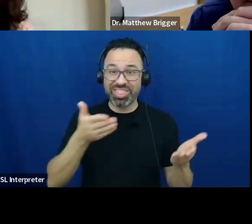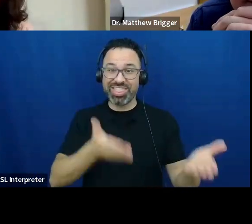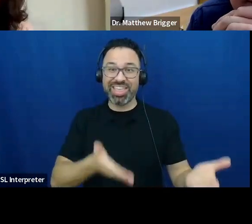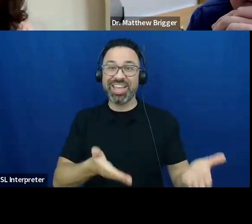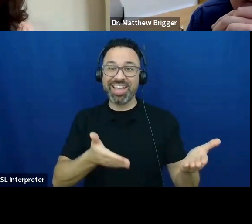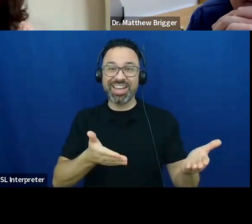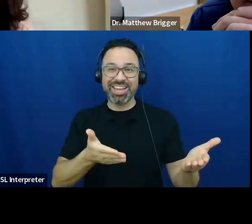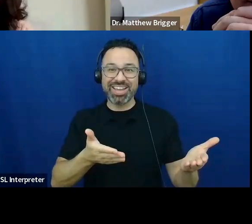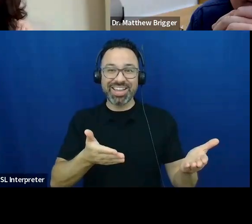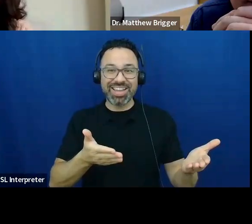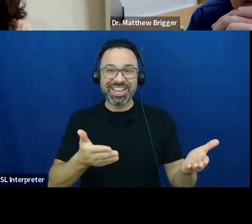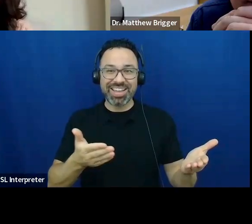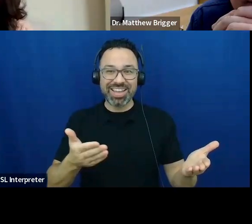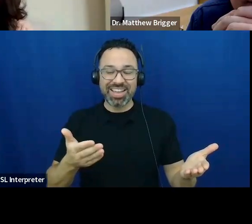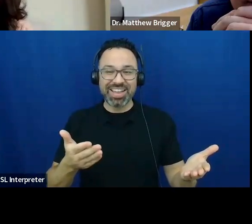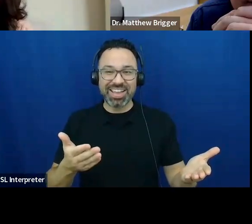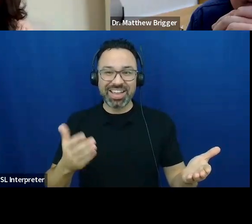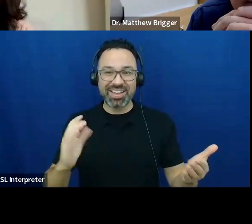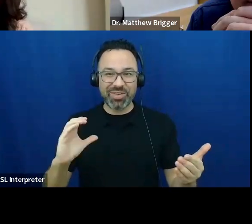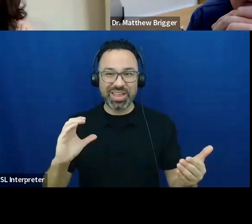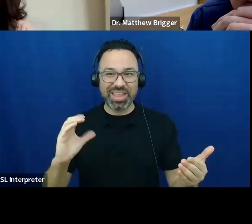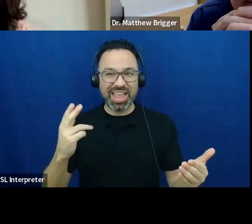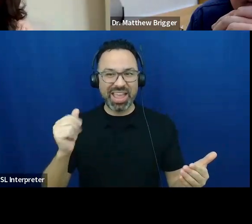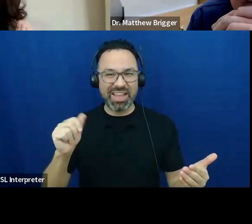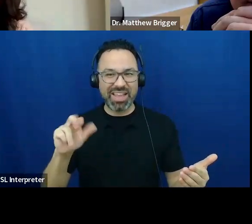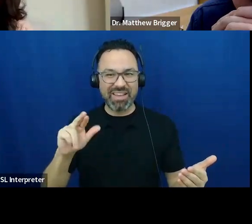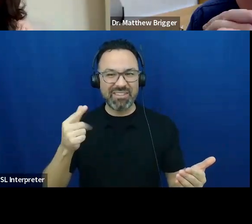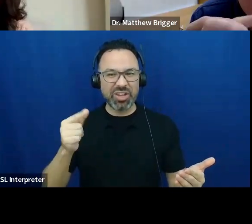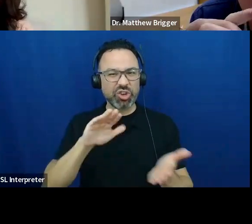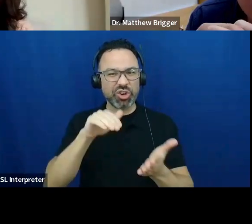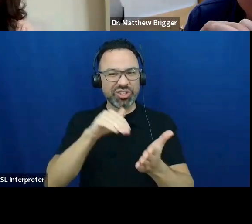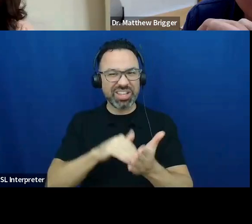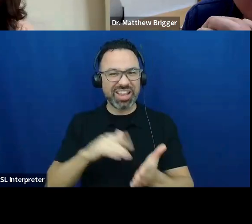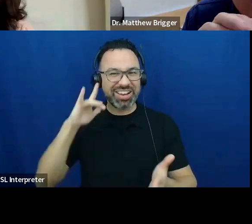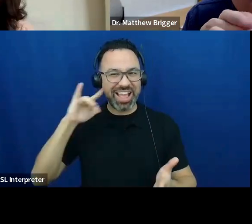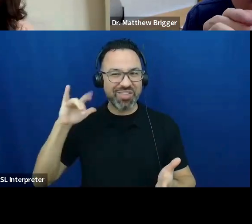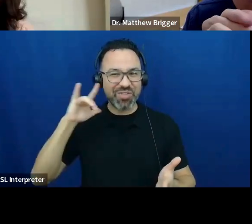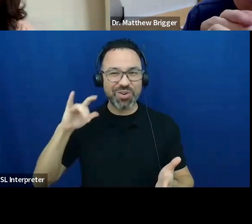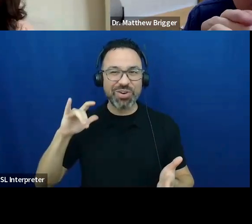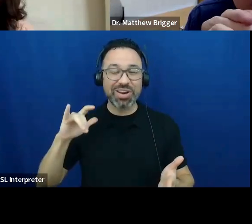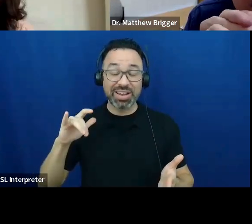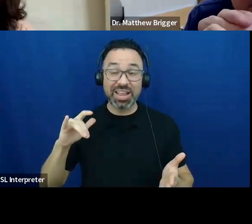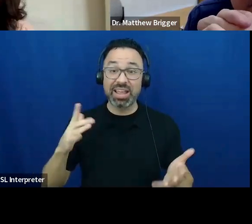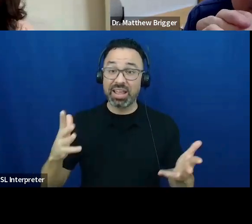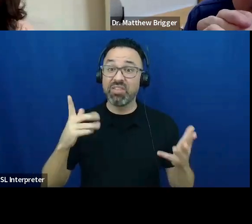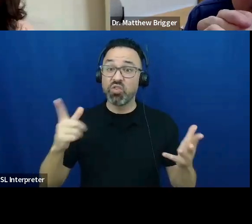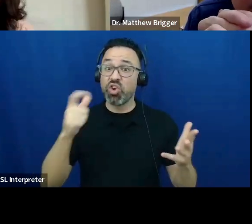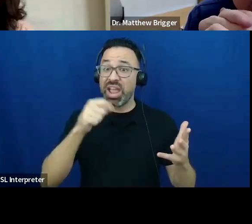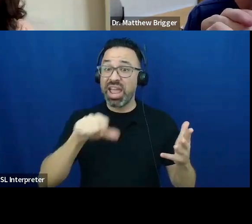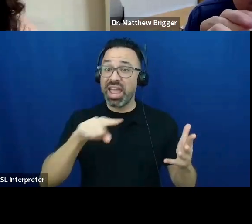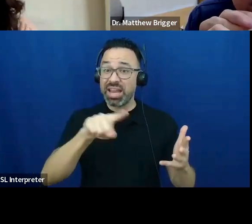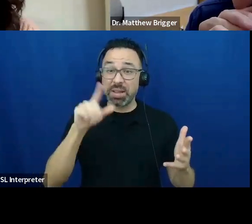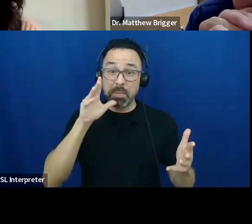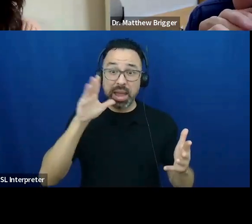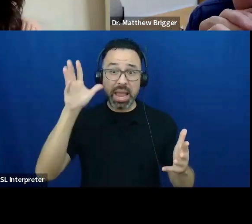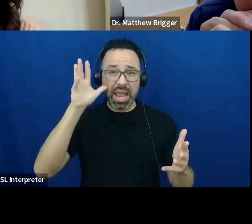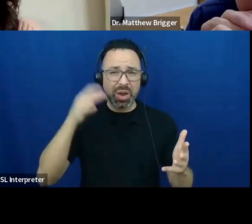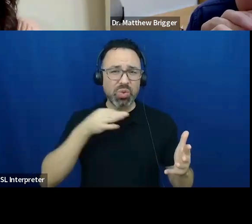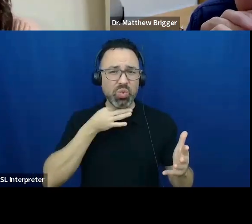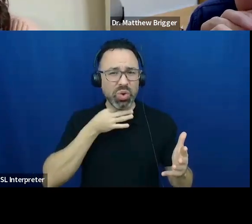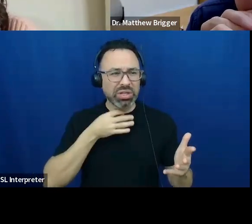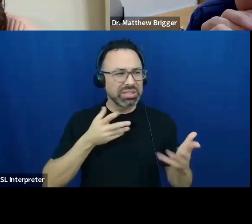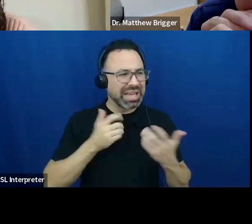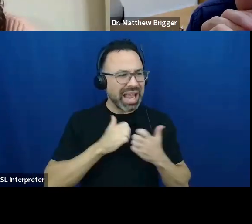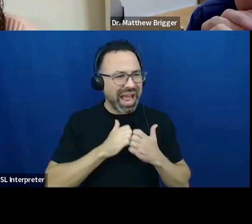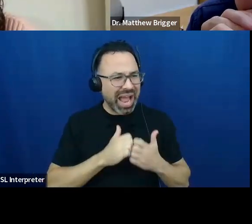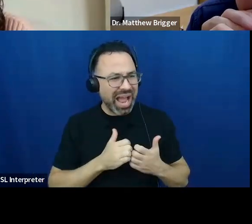we have a charge center in California. And if for any of the parents that are wondering, how am I going